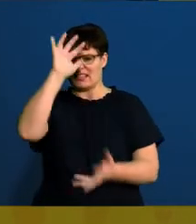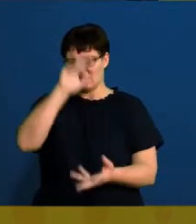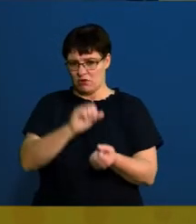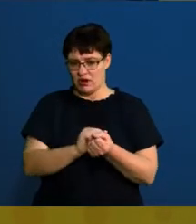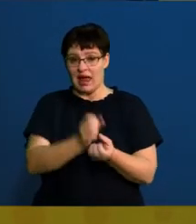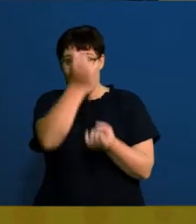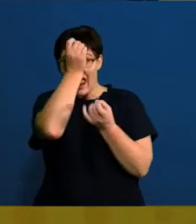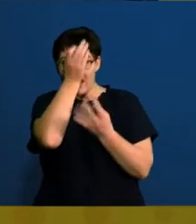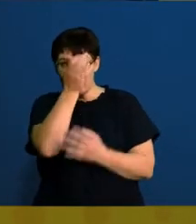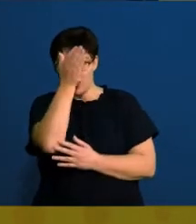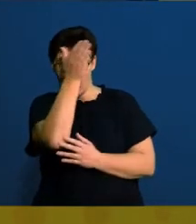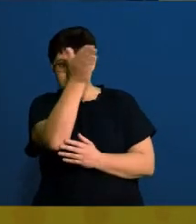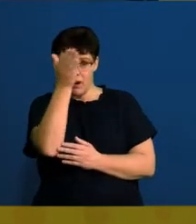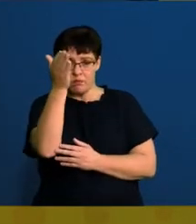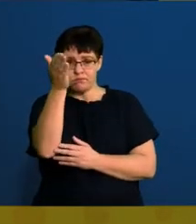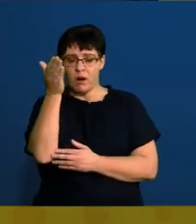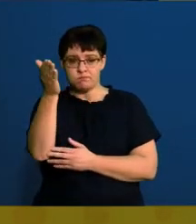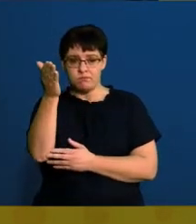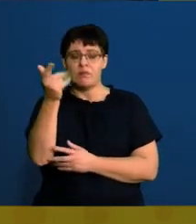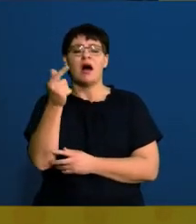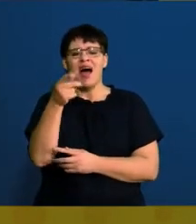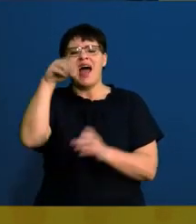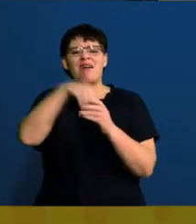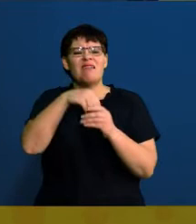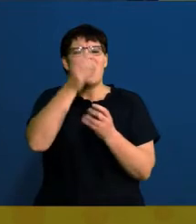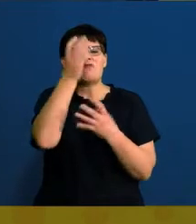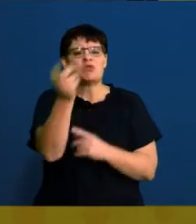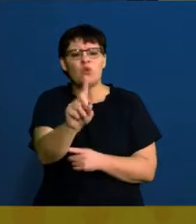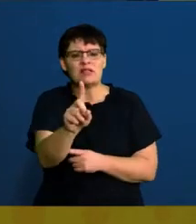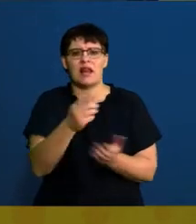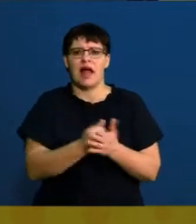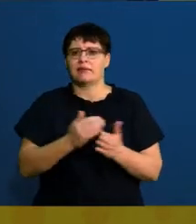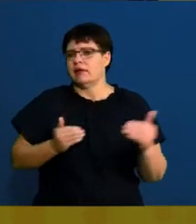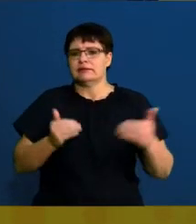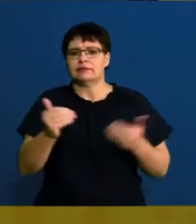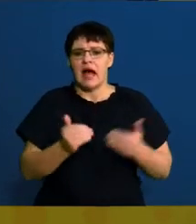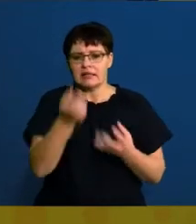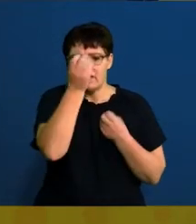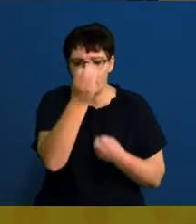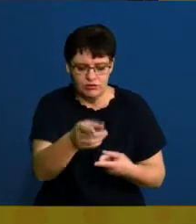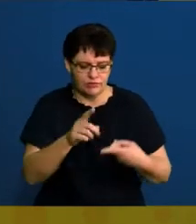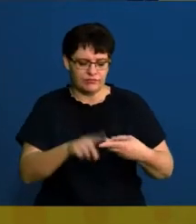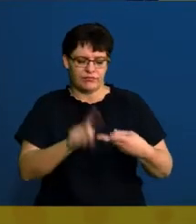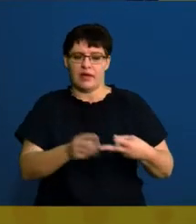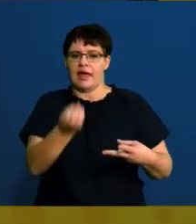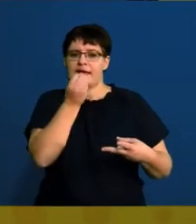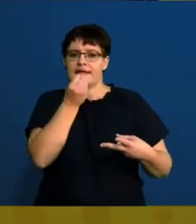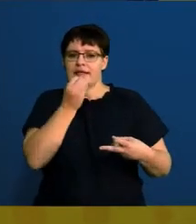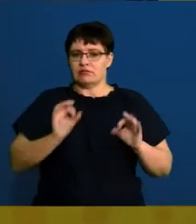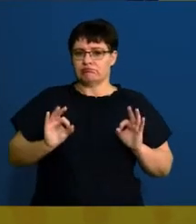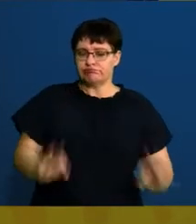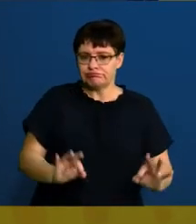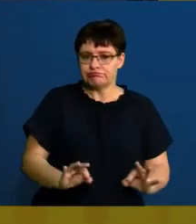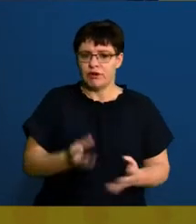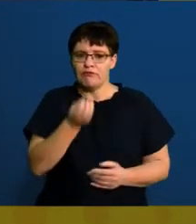in it relating to some sort of activity. It could be dieting tips. It could be how to eat a